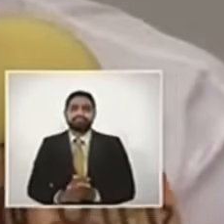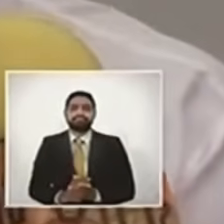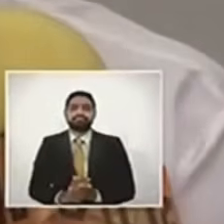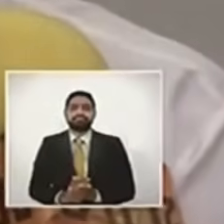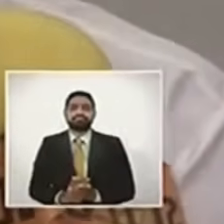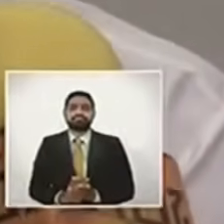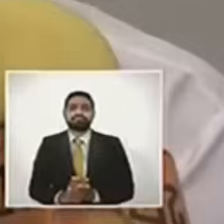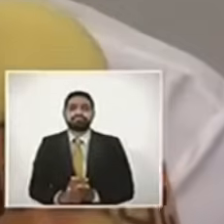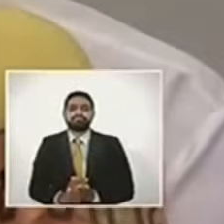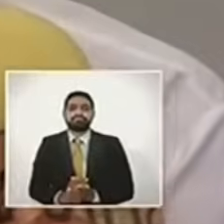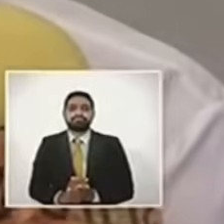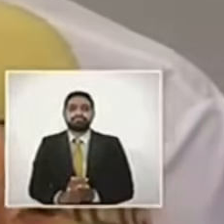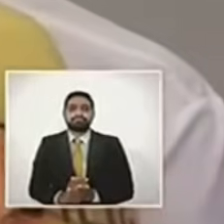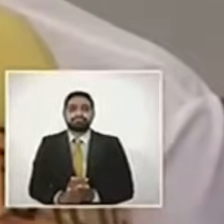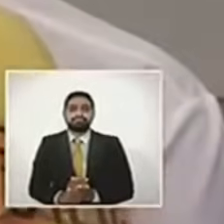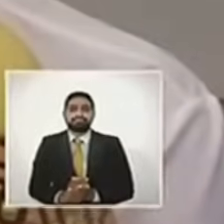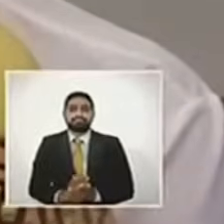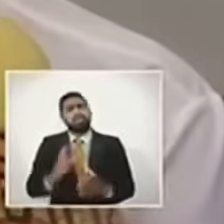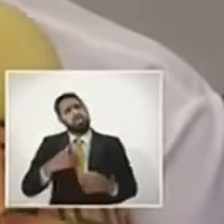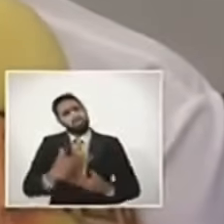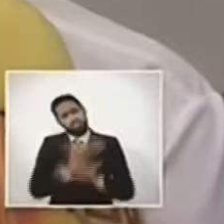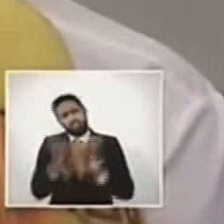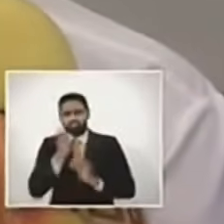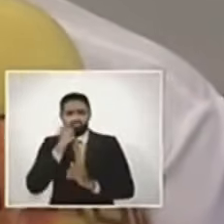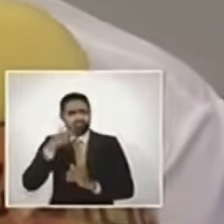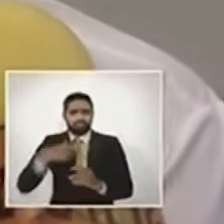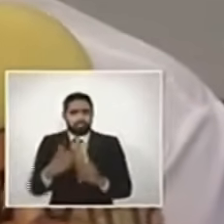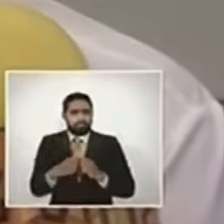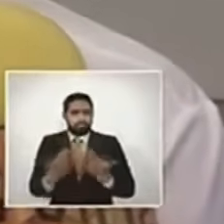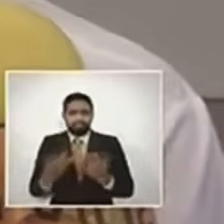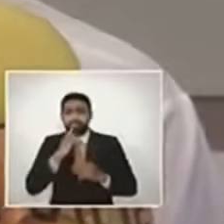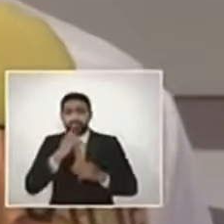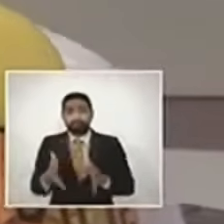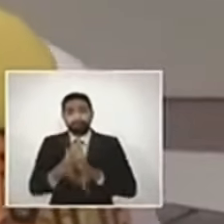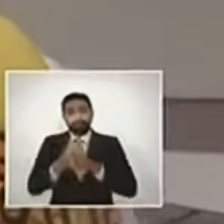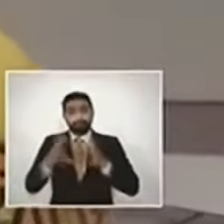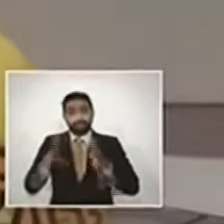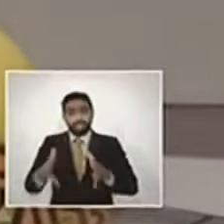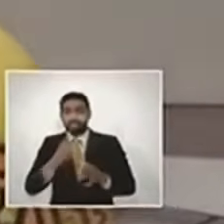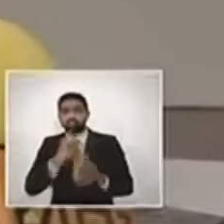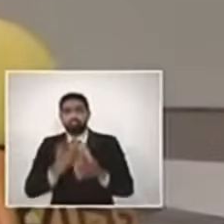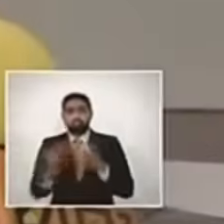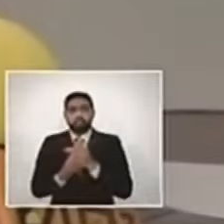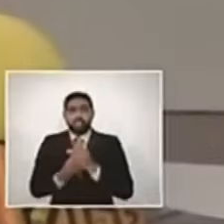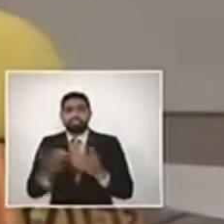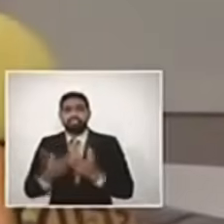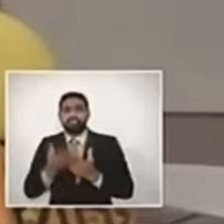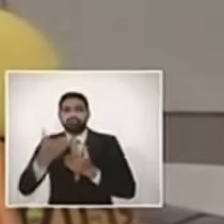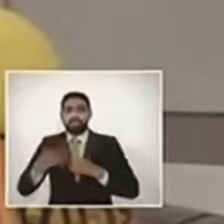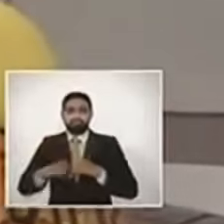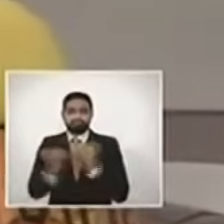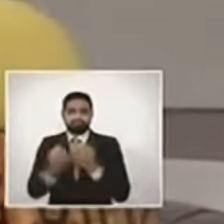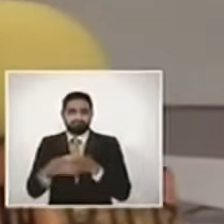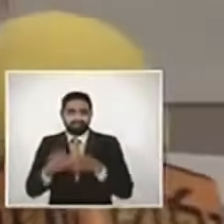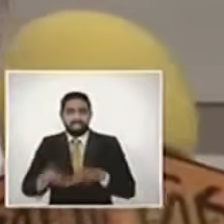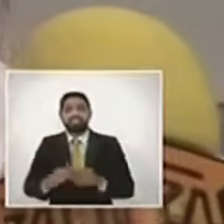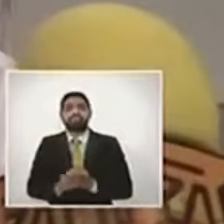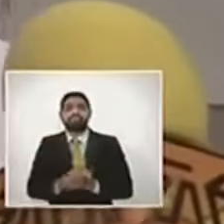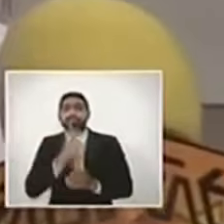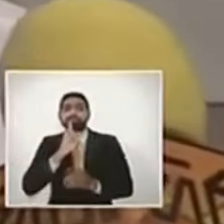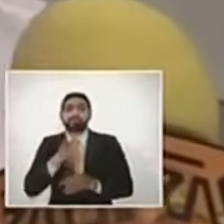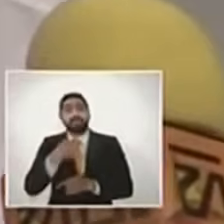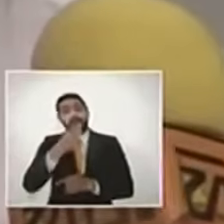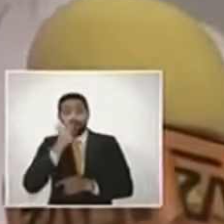With anyone, we will establish a broad, united front and topple this government. When you wake up one morning, the news will say a regime change has